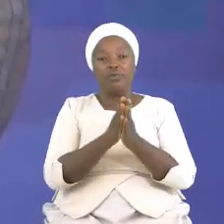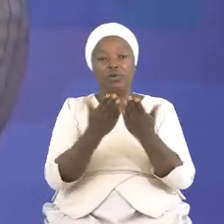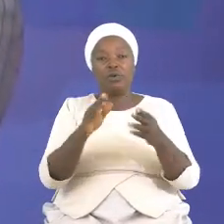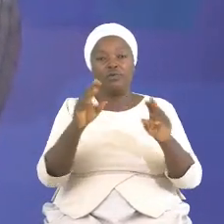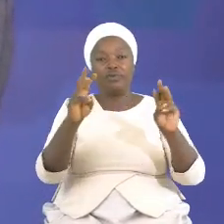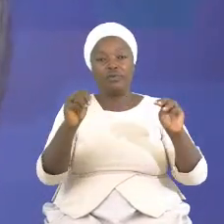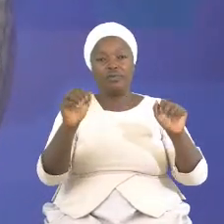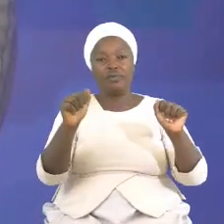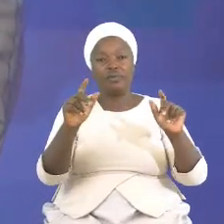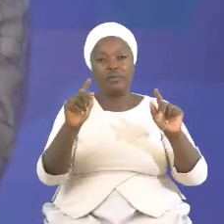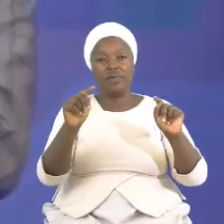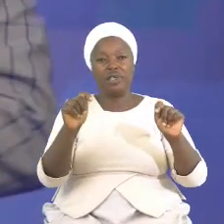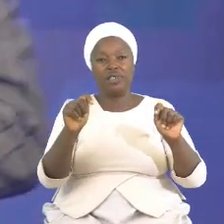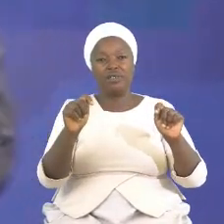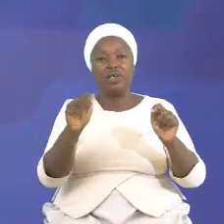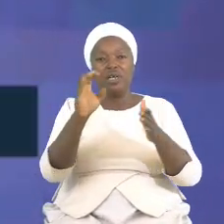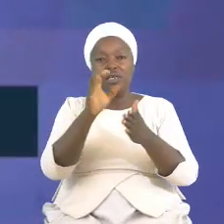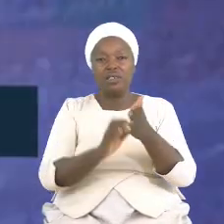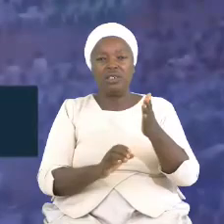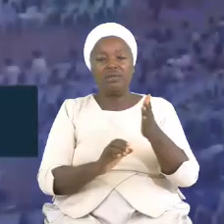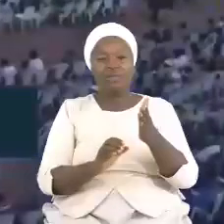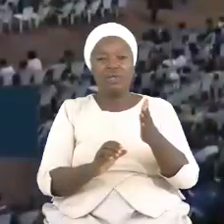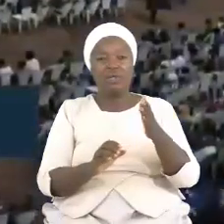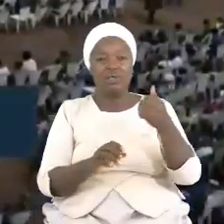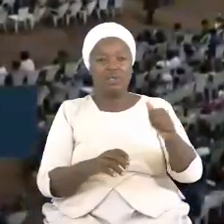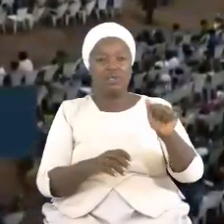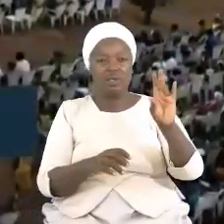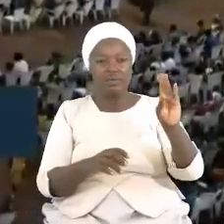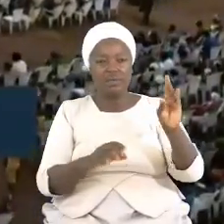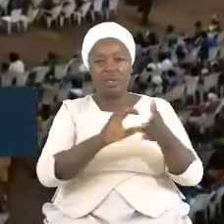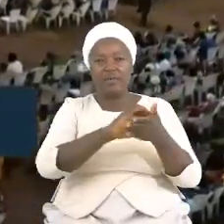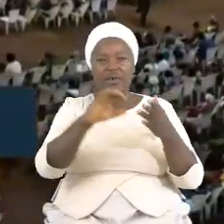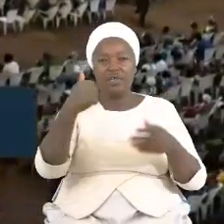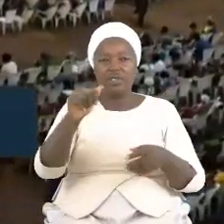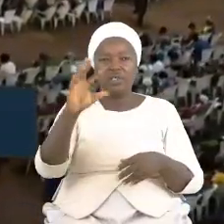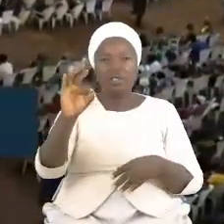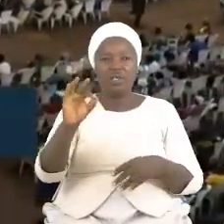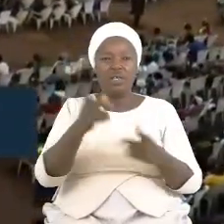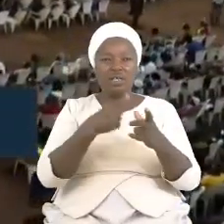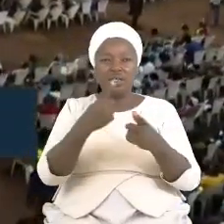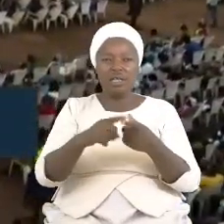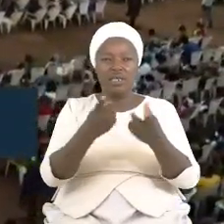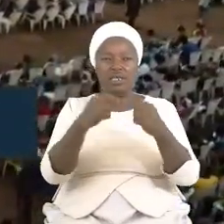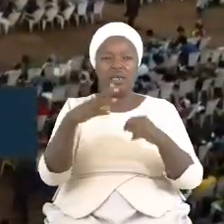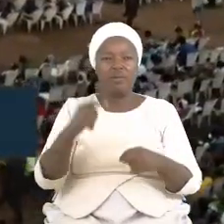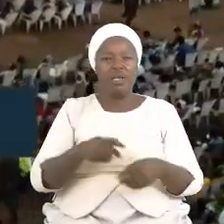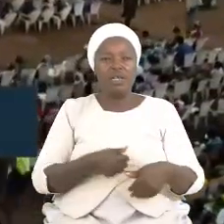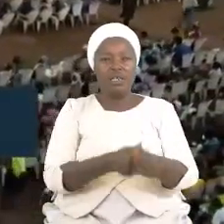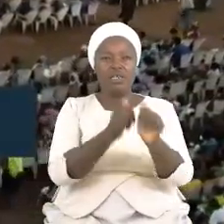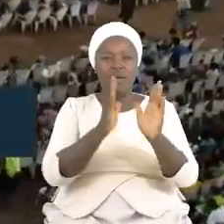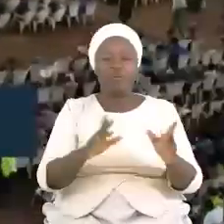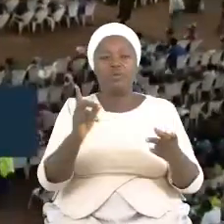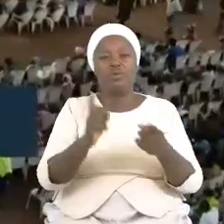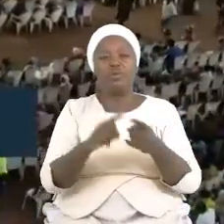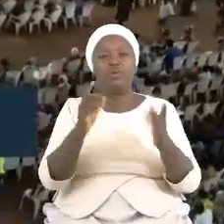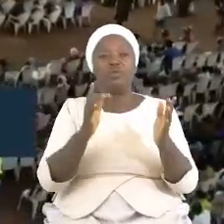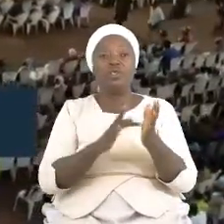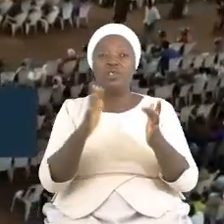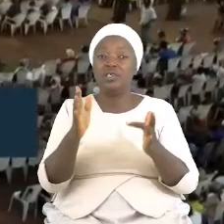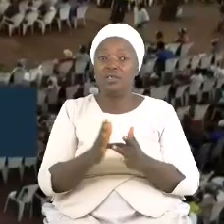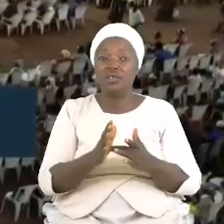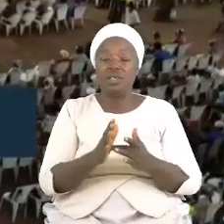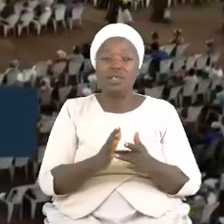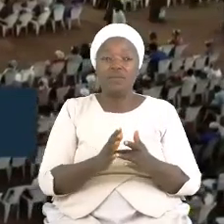17, verse 19. Then came the disciples to Jesus apart